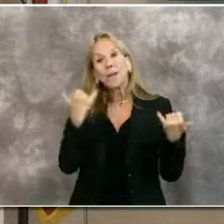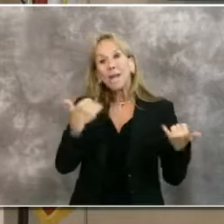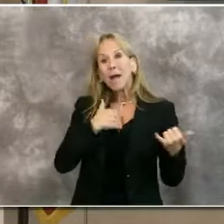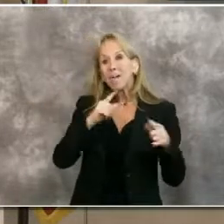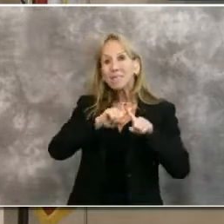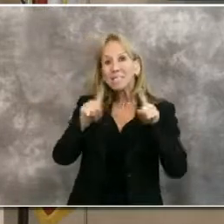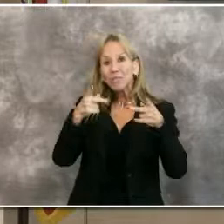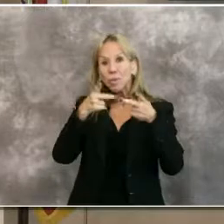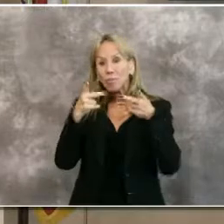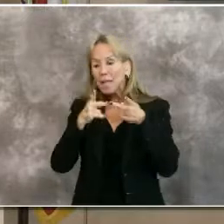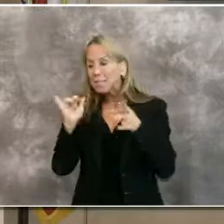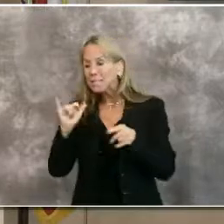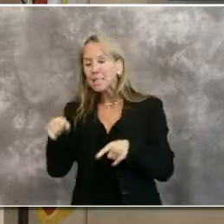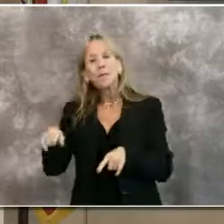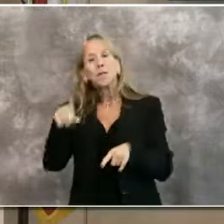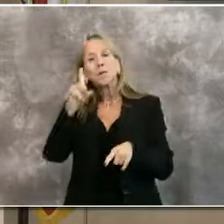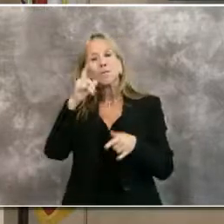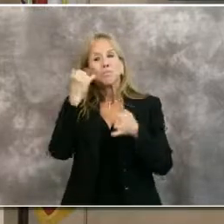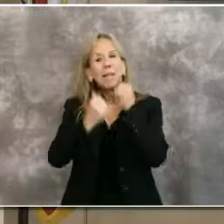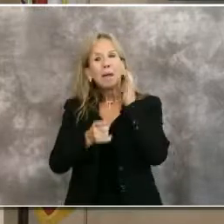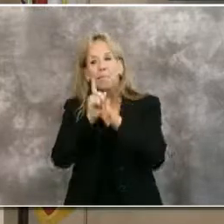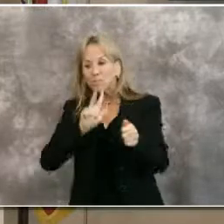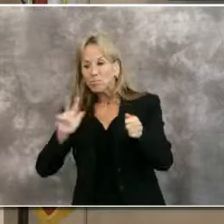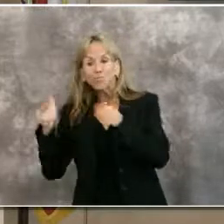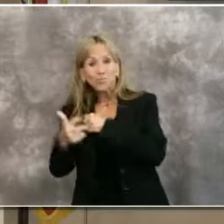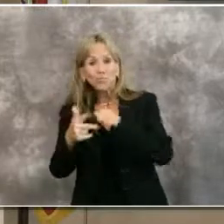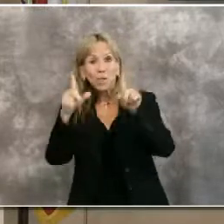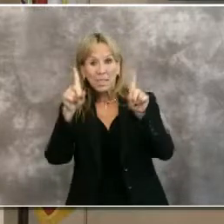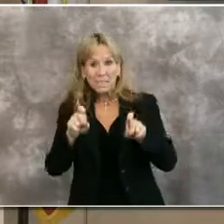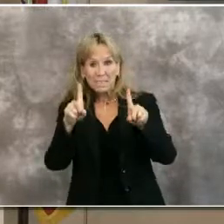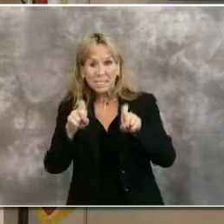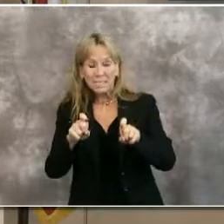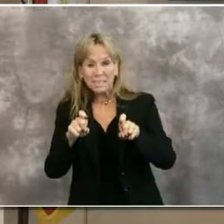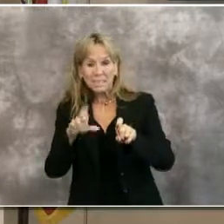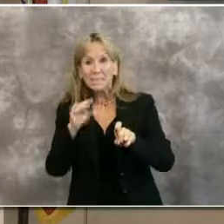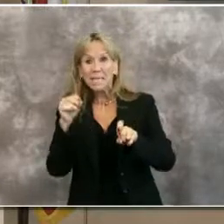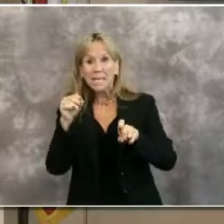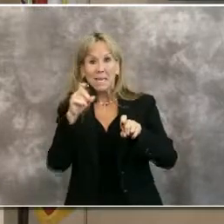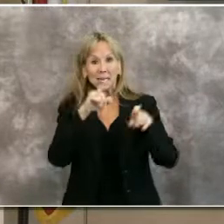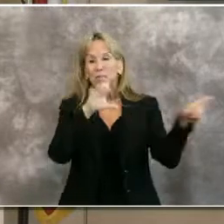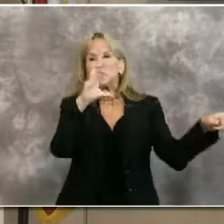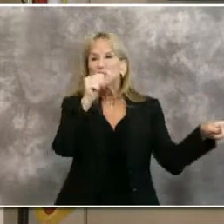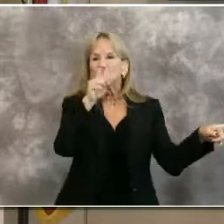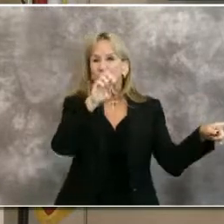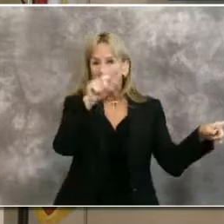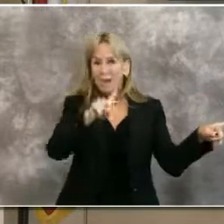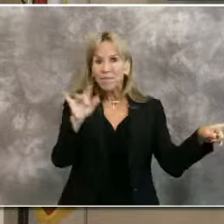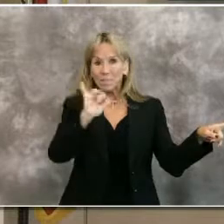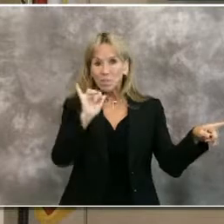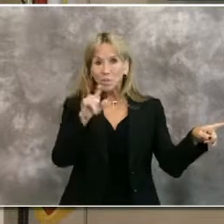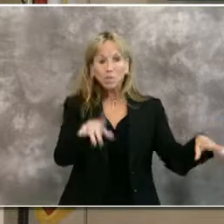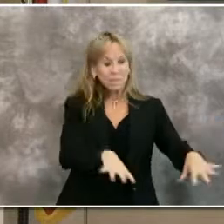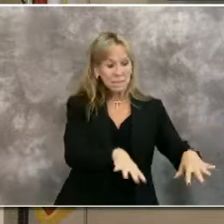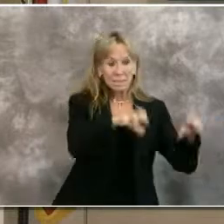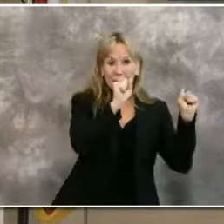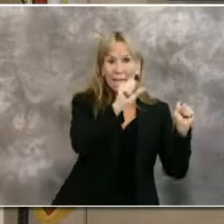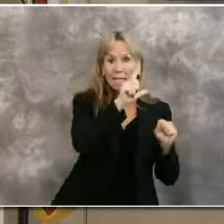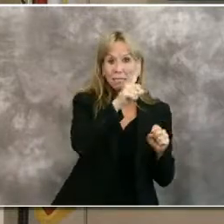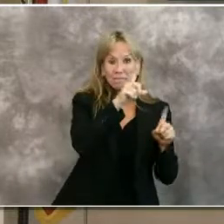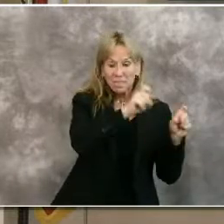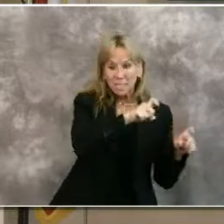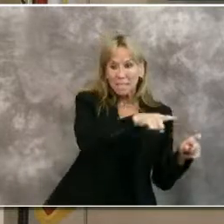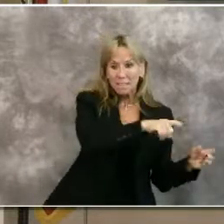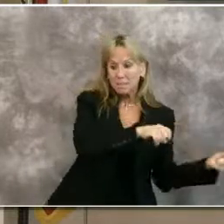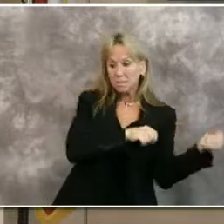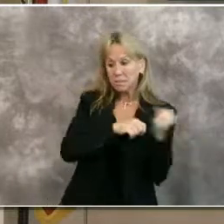Chavez, from the time that test is taken and goes to our lab, it's about 3 days by which